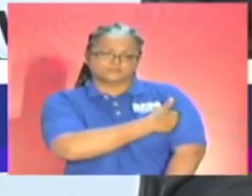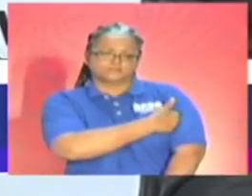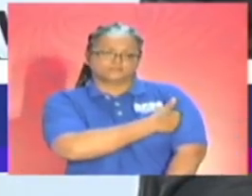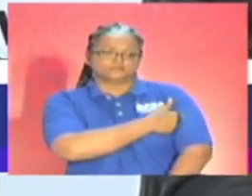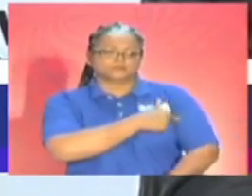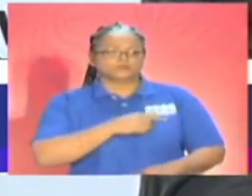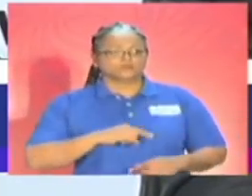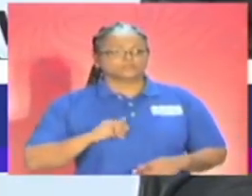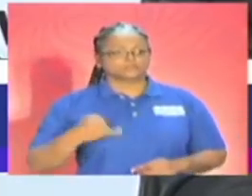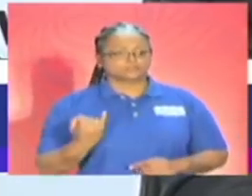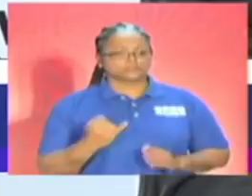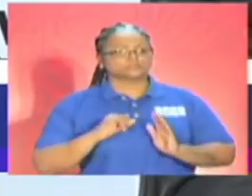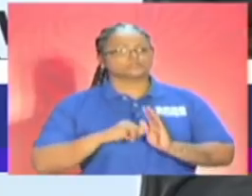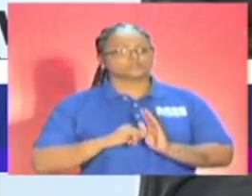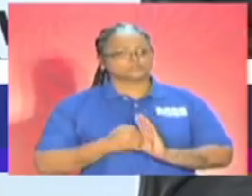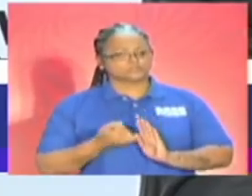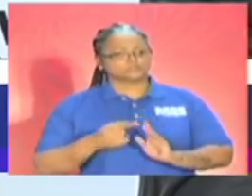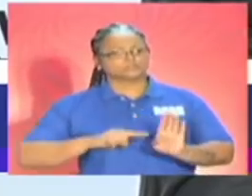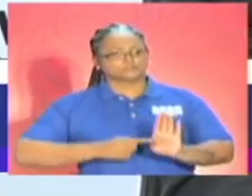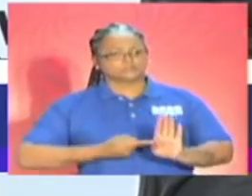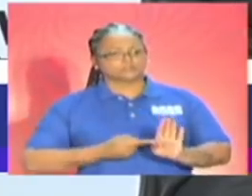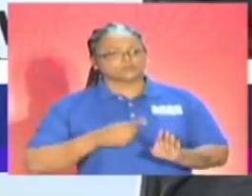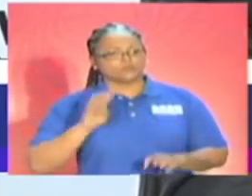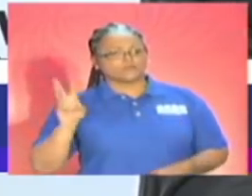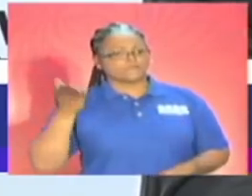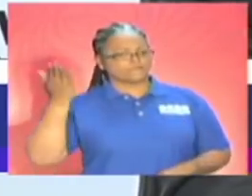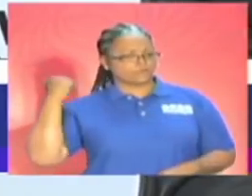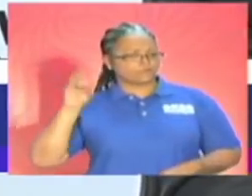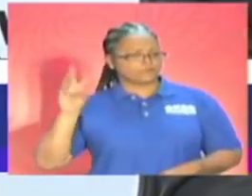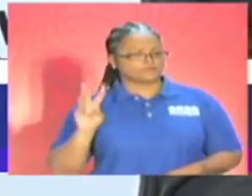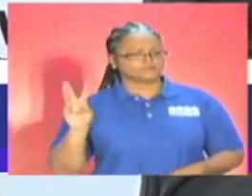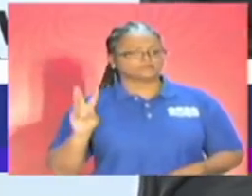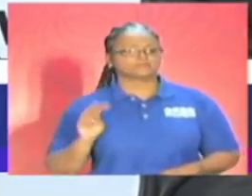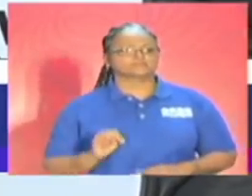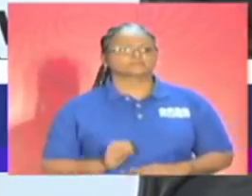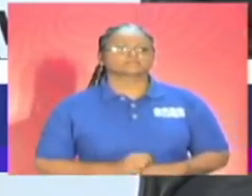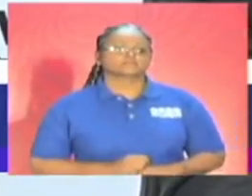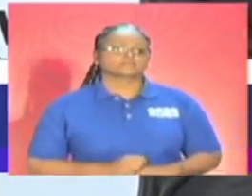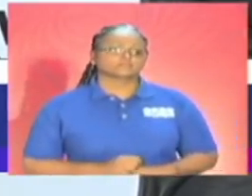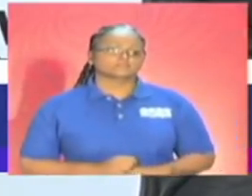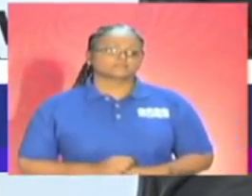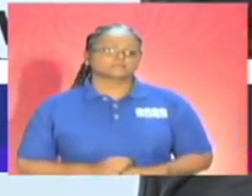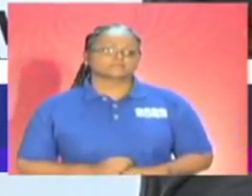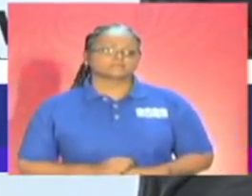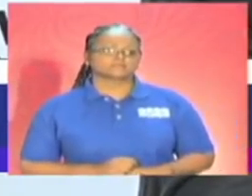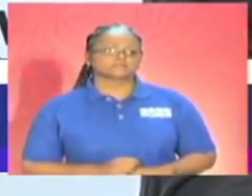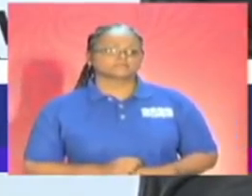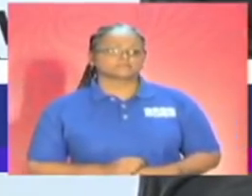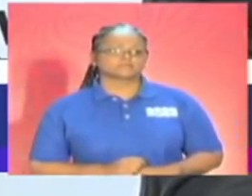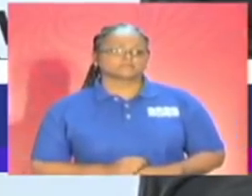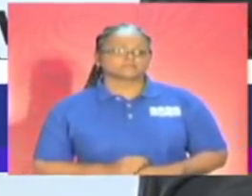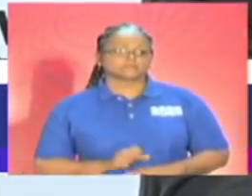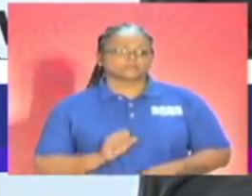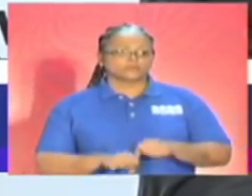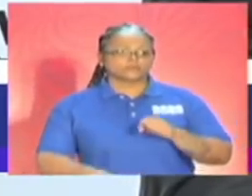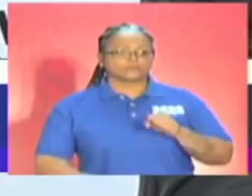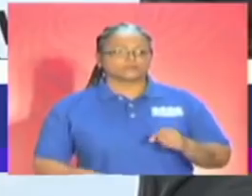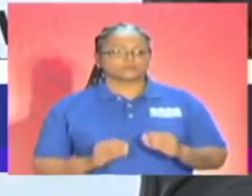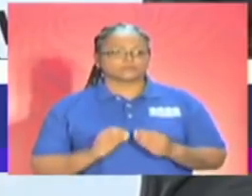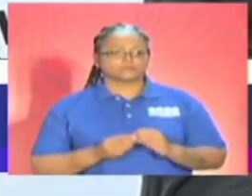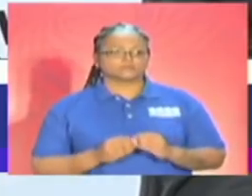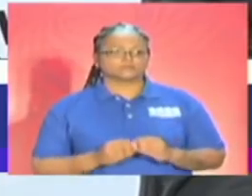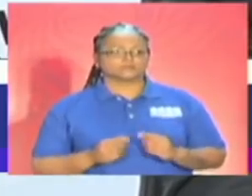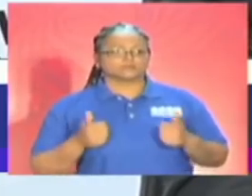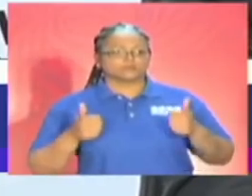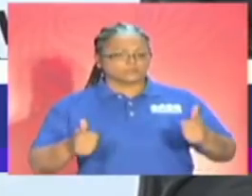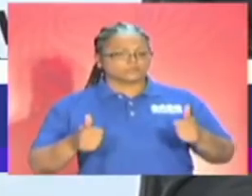week, which gives you an average of about 2,660 children per day. which is a very good average. And